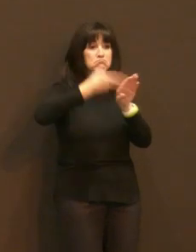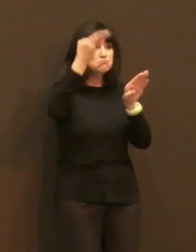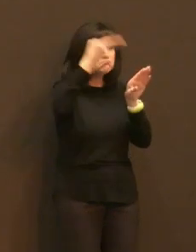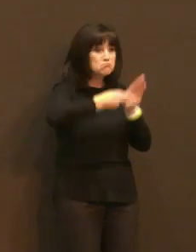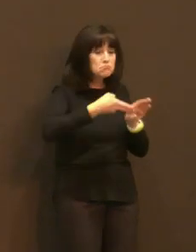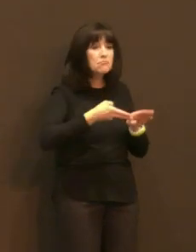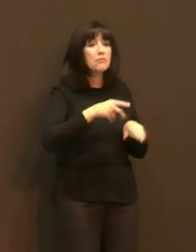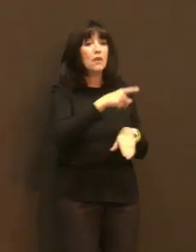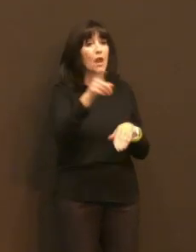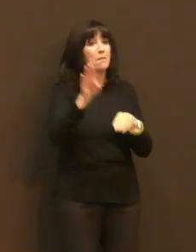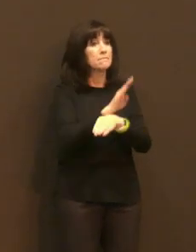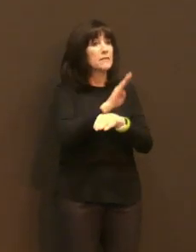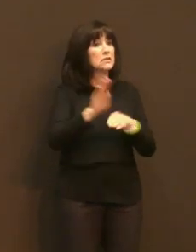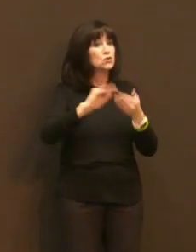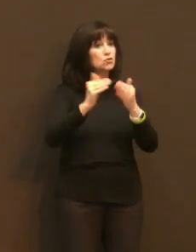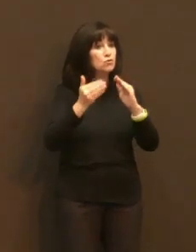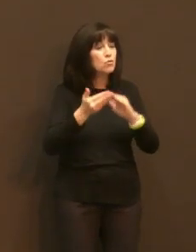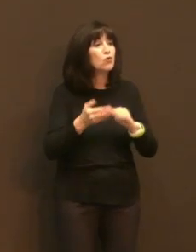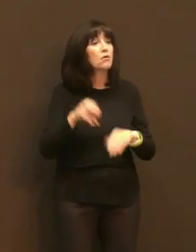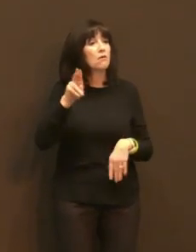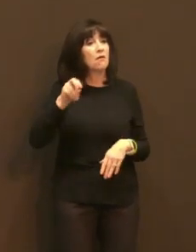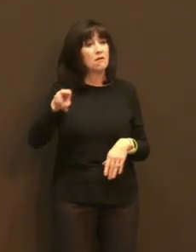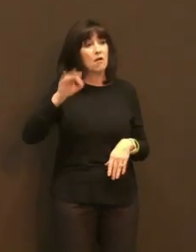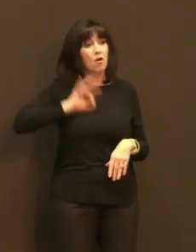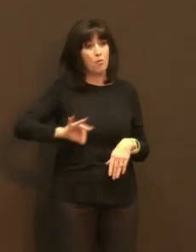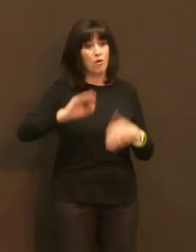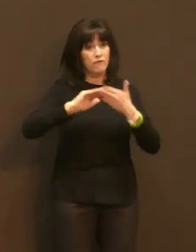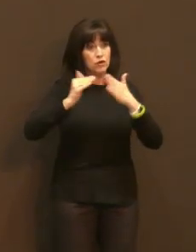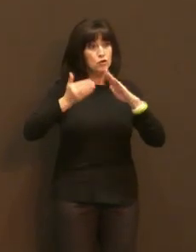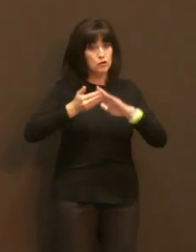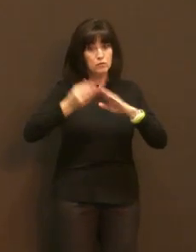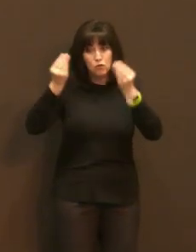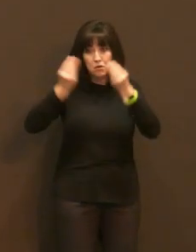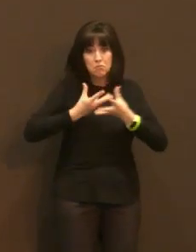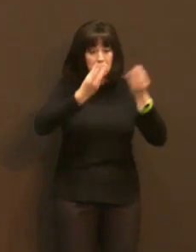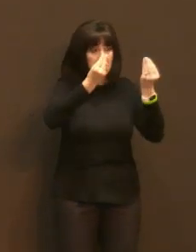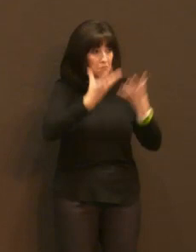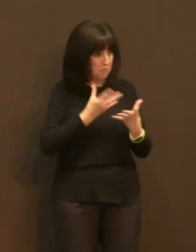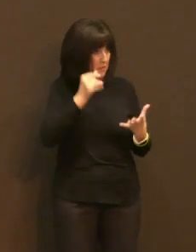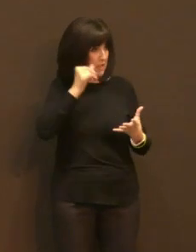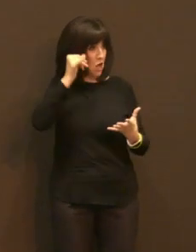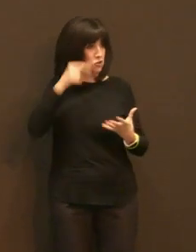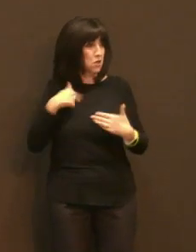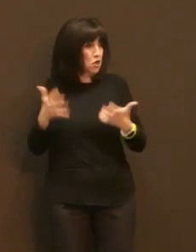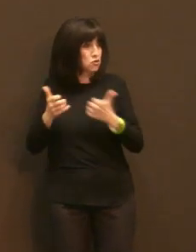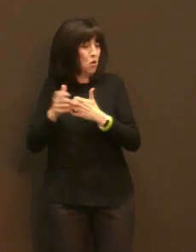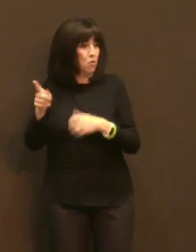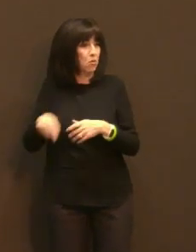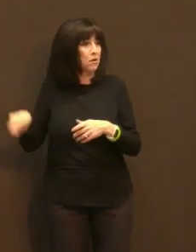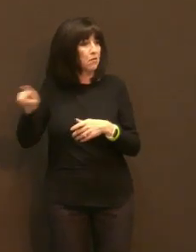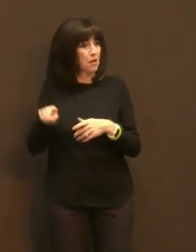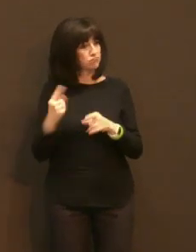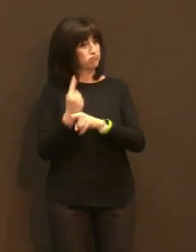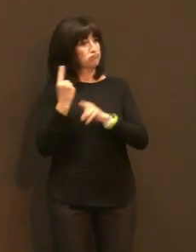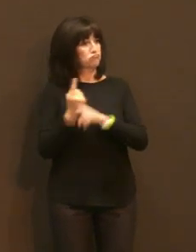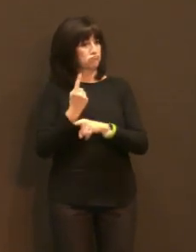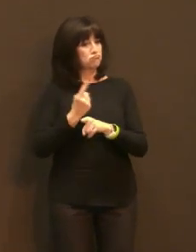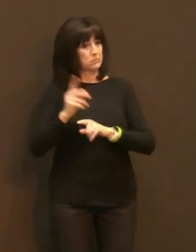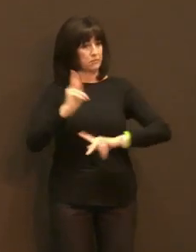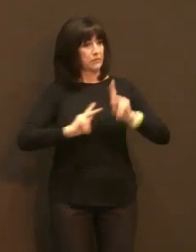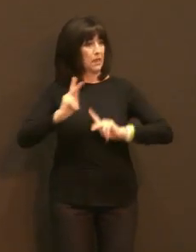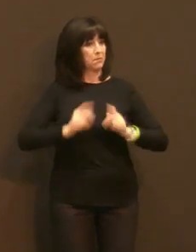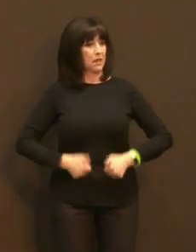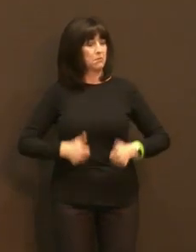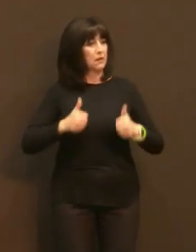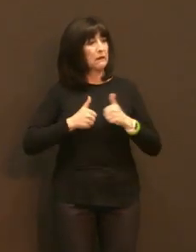community, of nonprofit community. I was on the line with them yesterday, with ordinary citizens in our town